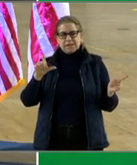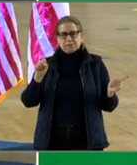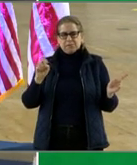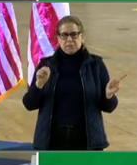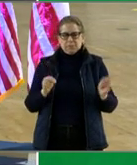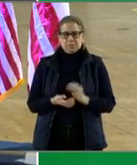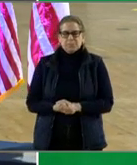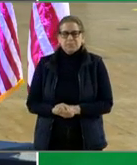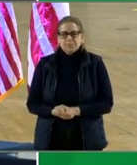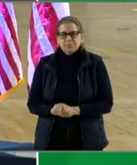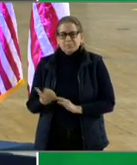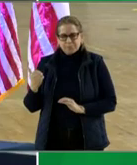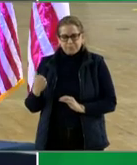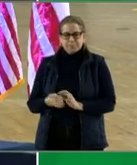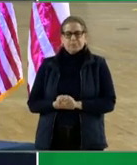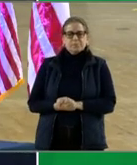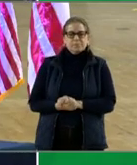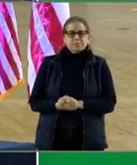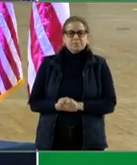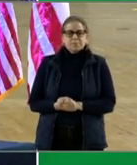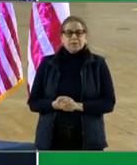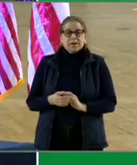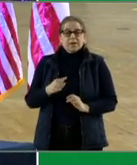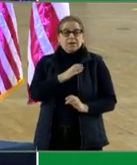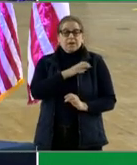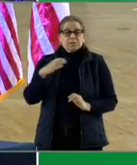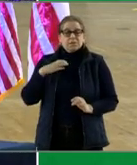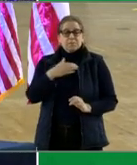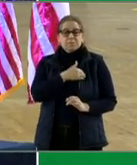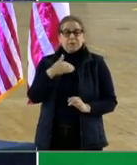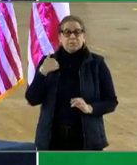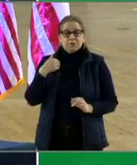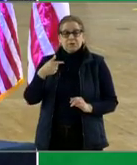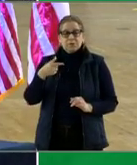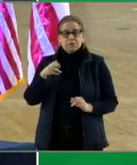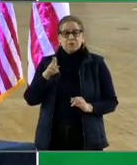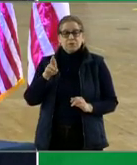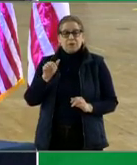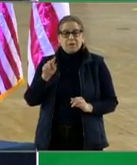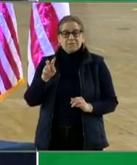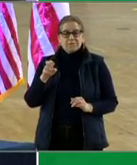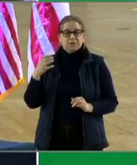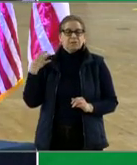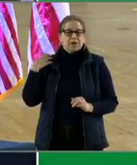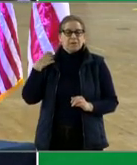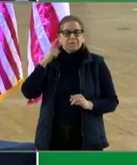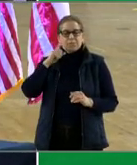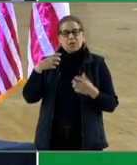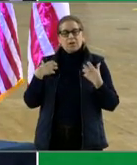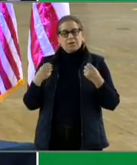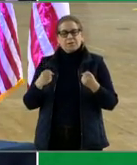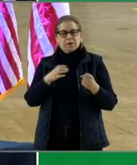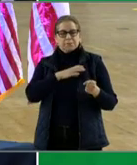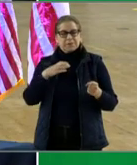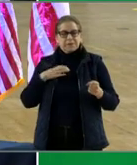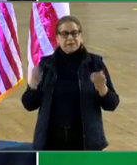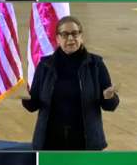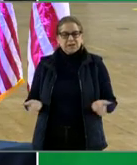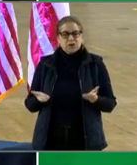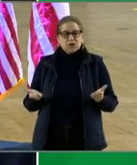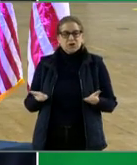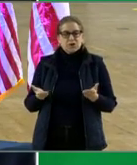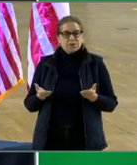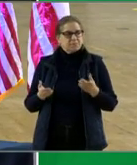Councilmember Gray, who's chair of the Health Committee, is also here. Many of the council members are participating online, although I believe there's some technical